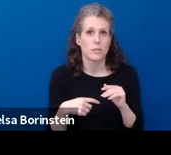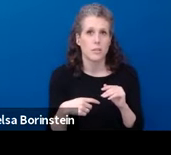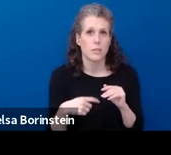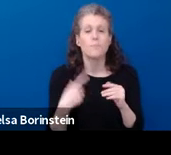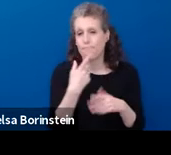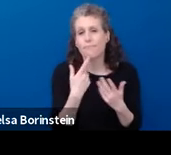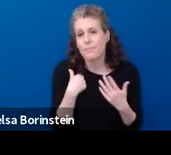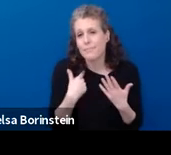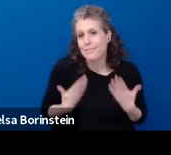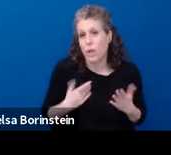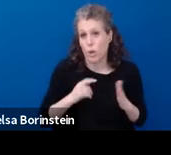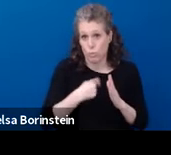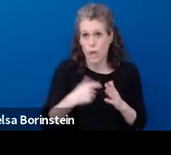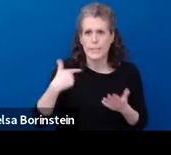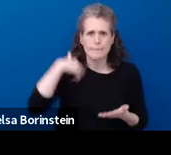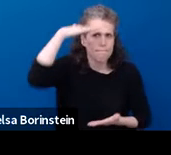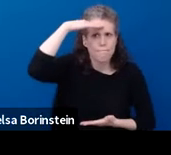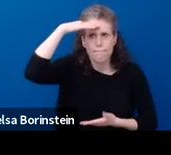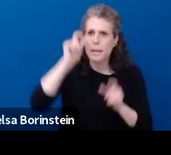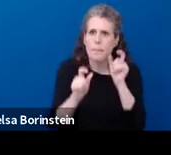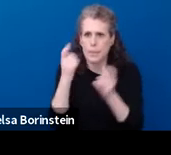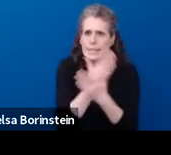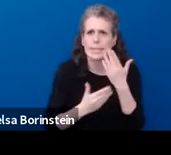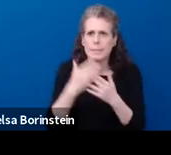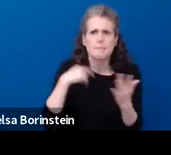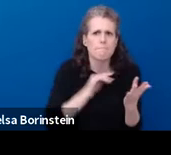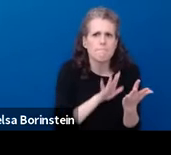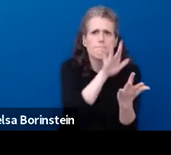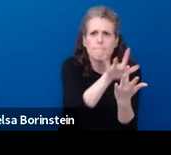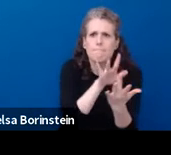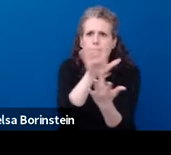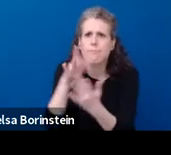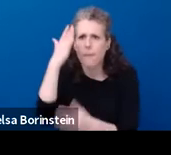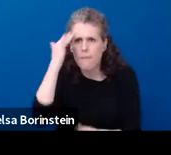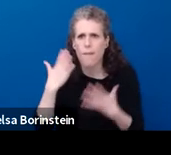out to people with disabilities, get their user experience, and